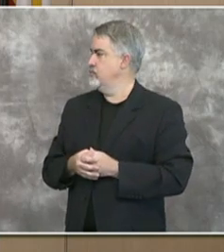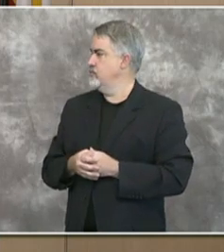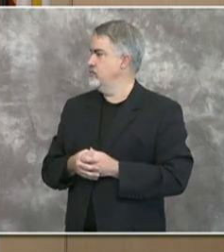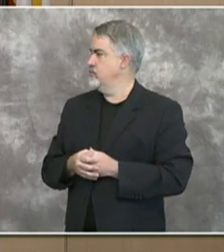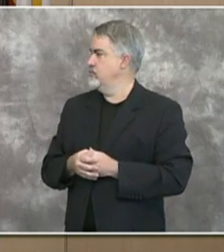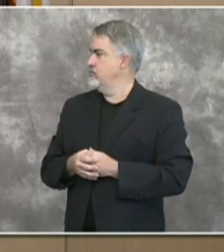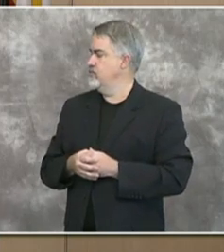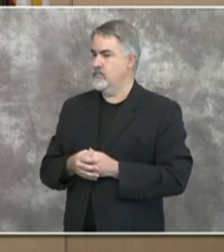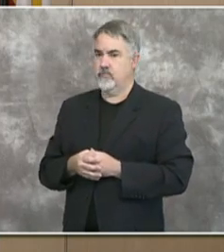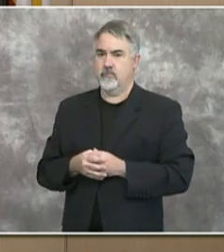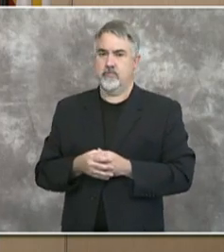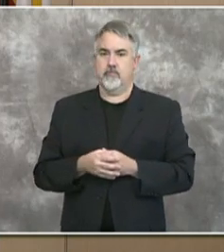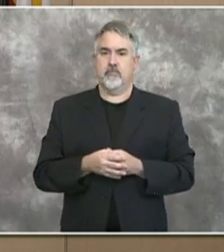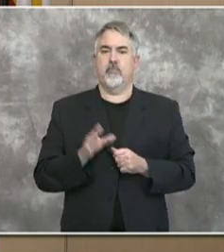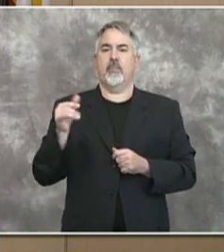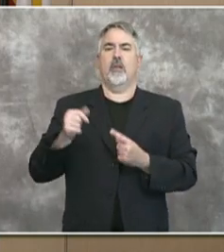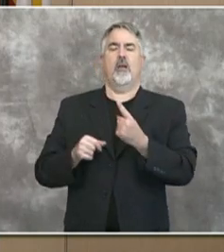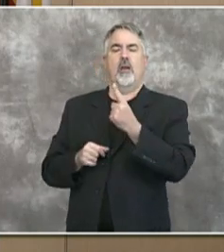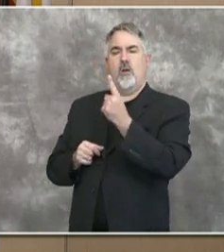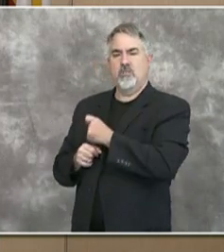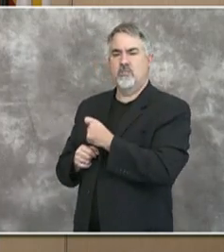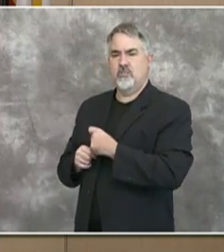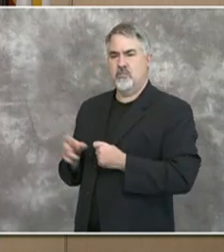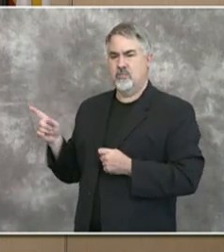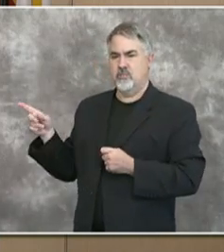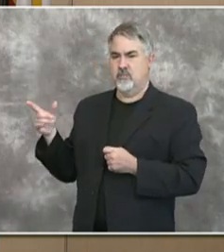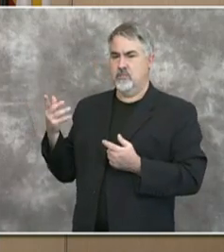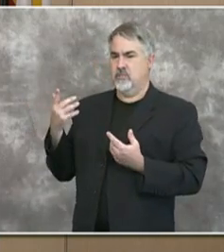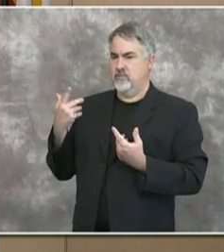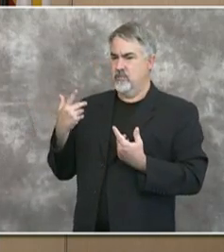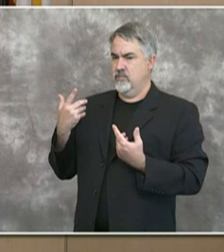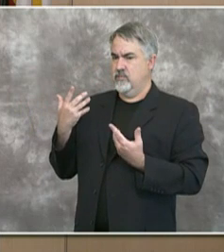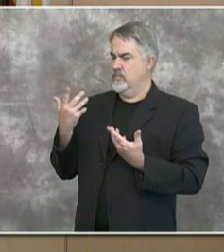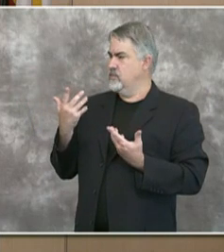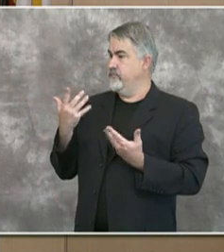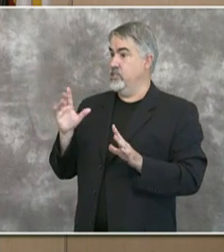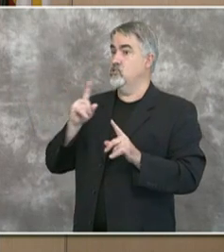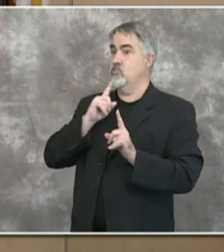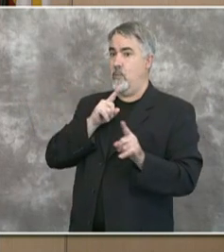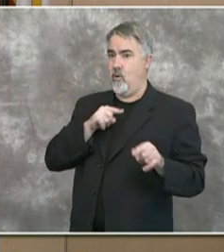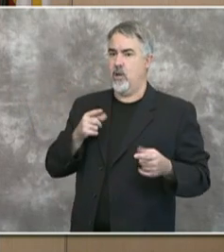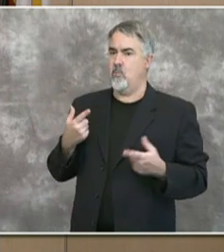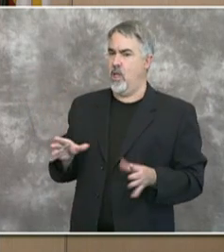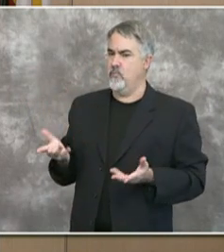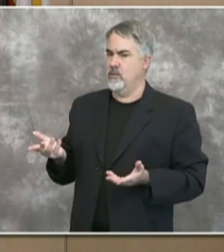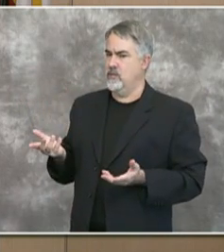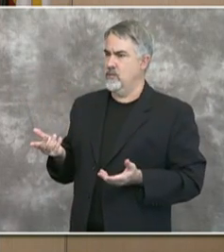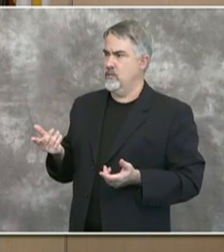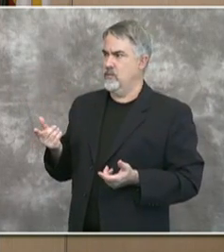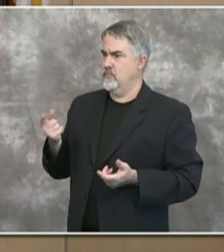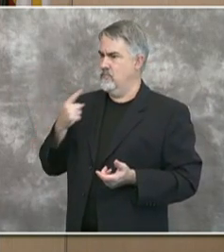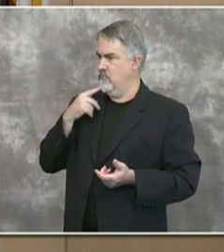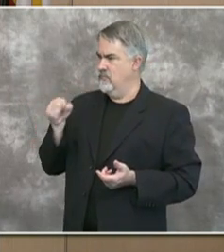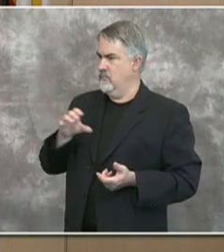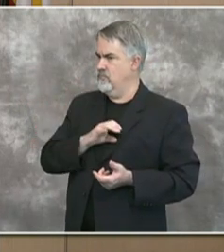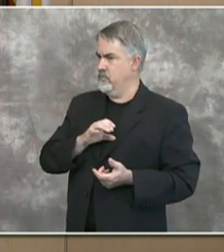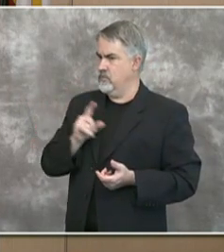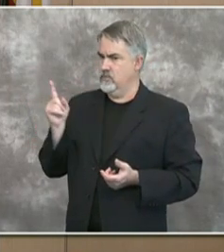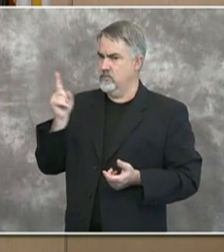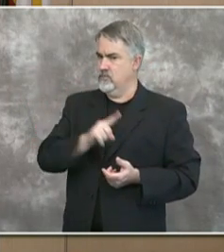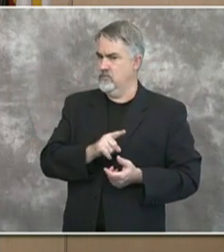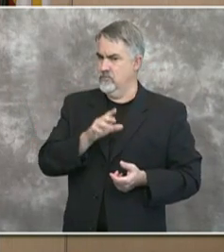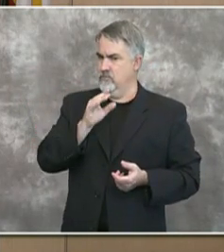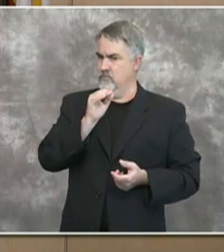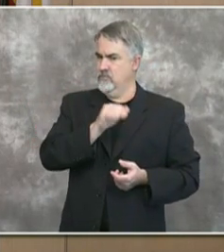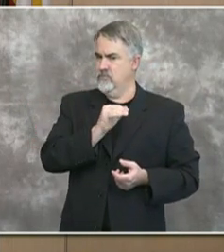So what happens after it gets reported? Well, enforcement, the law enforcement will